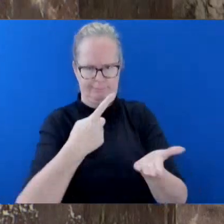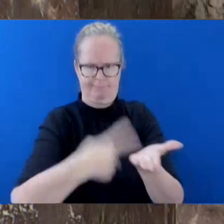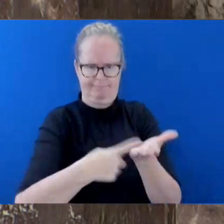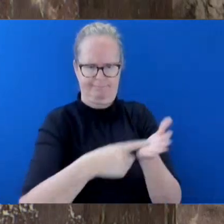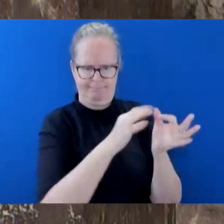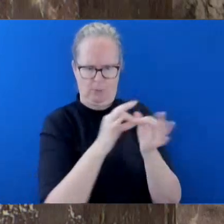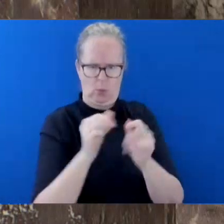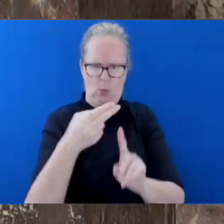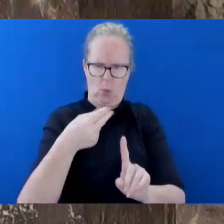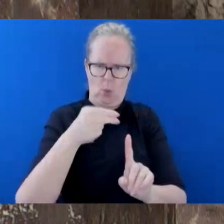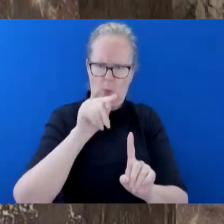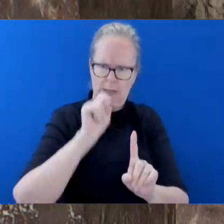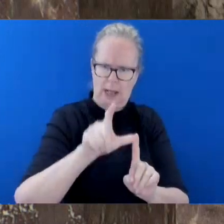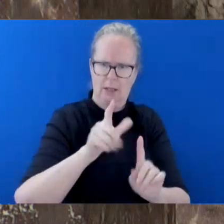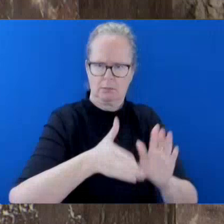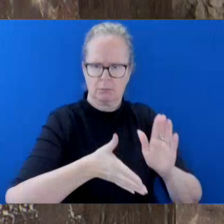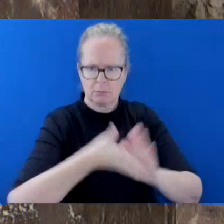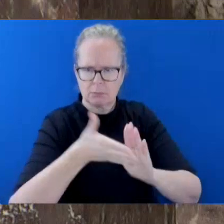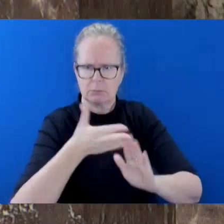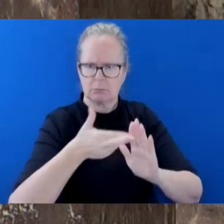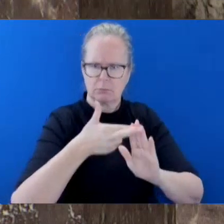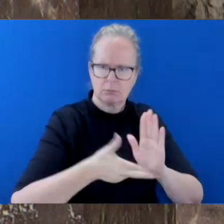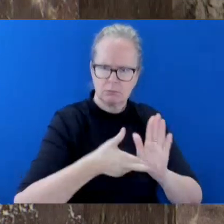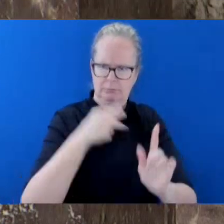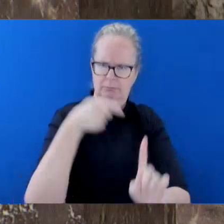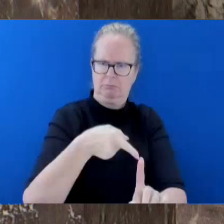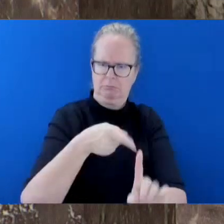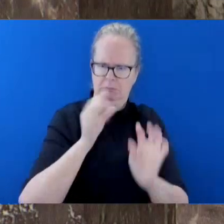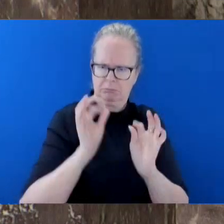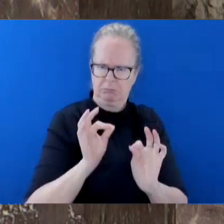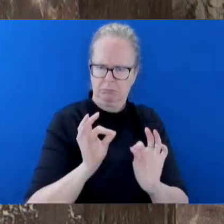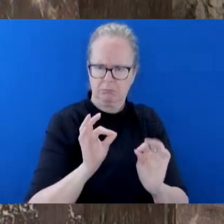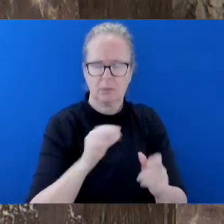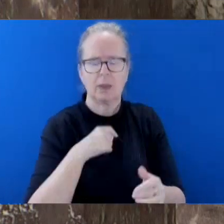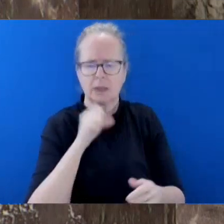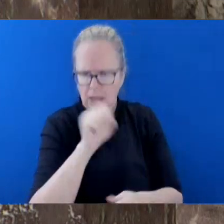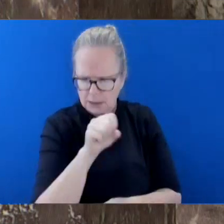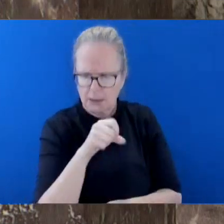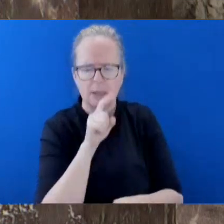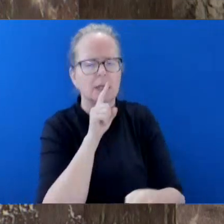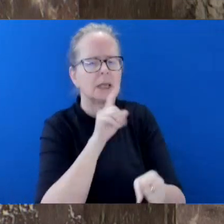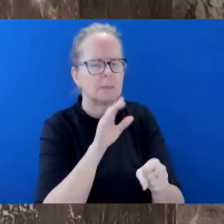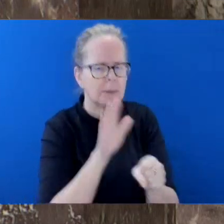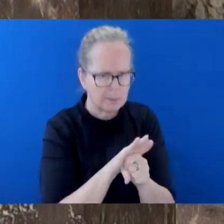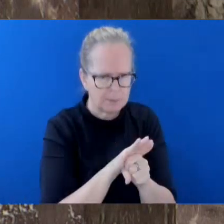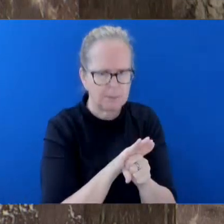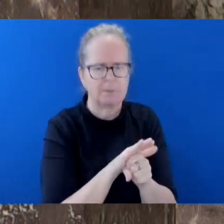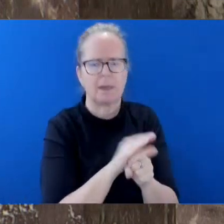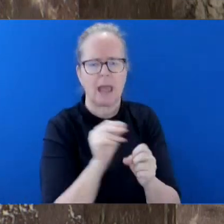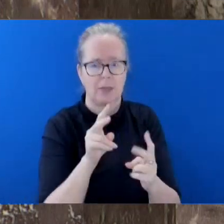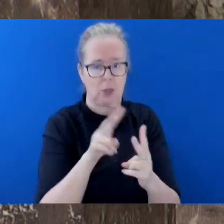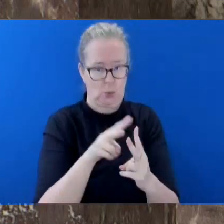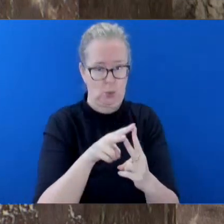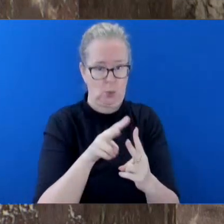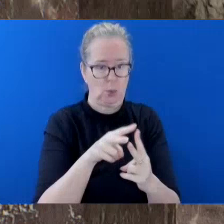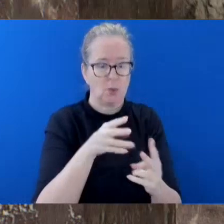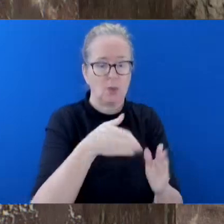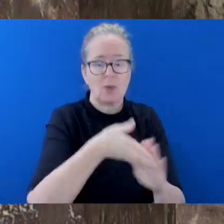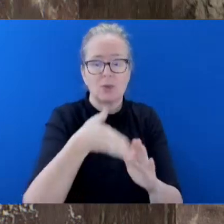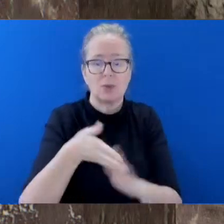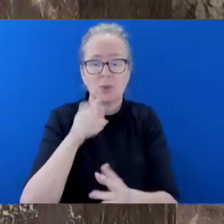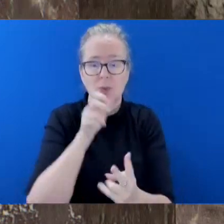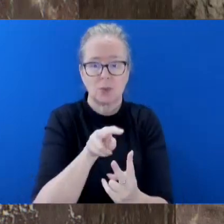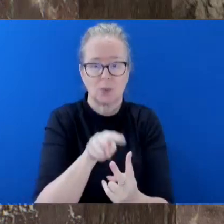to the member was, as well as to the operators of these strata hotel accommodations, is we're going to continue to work with